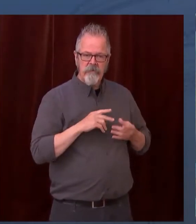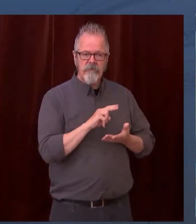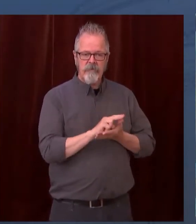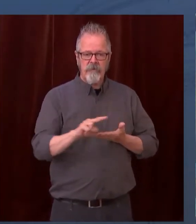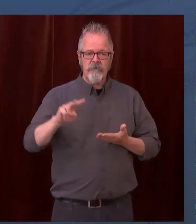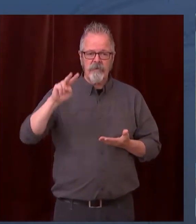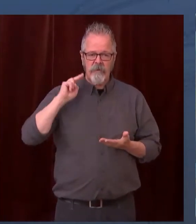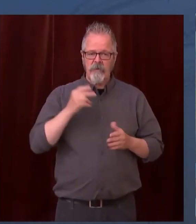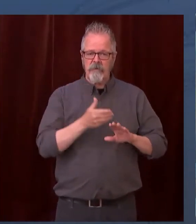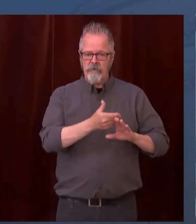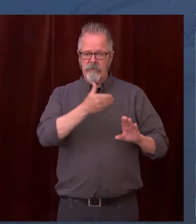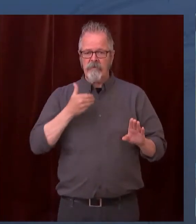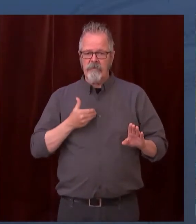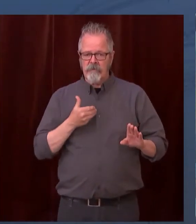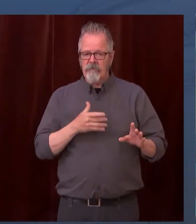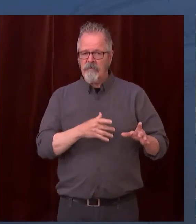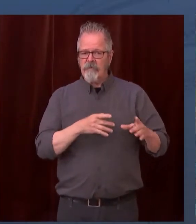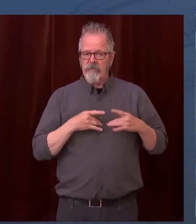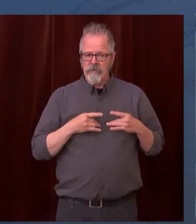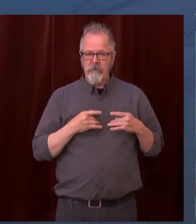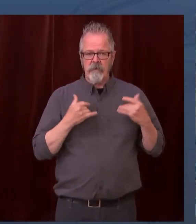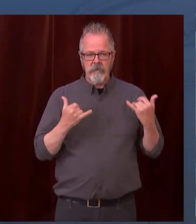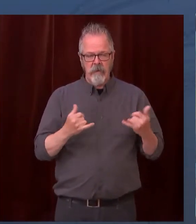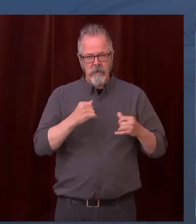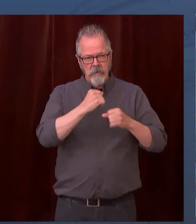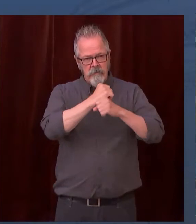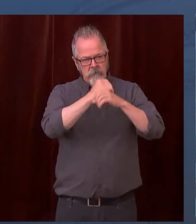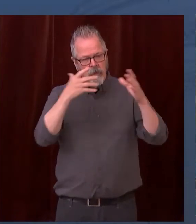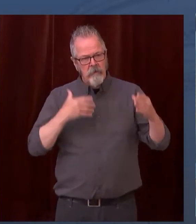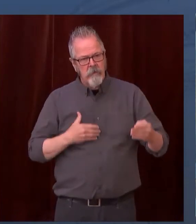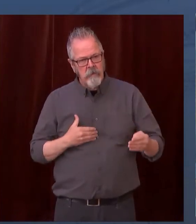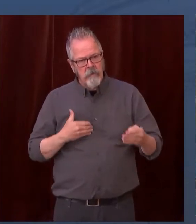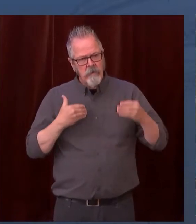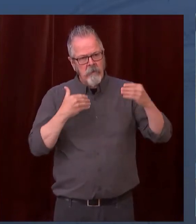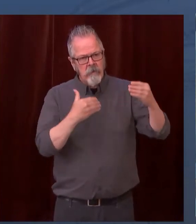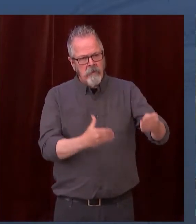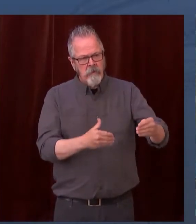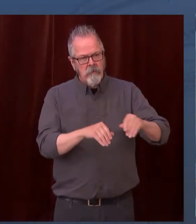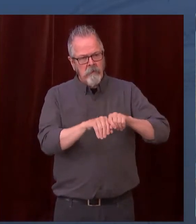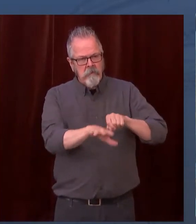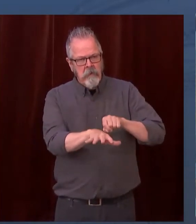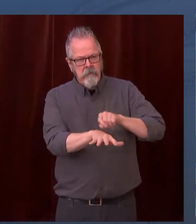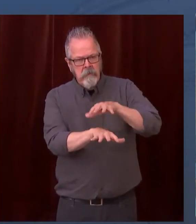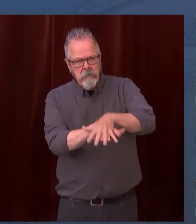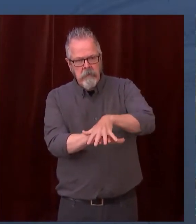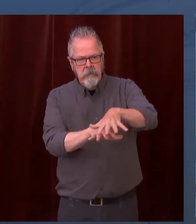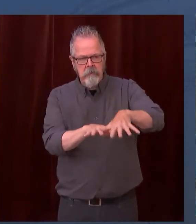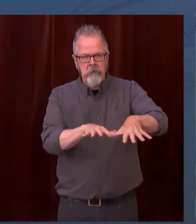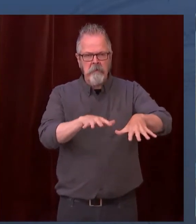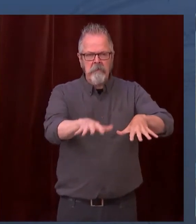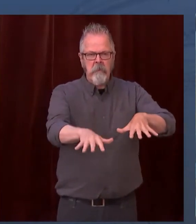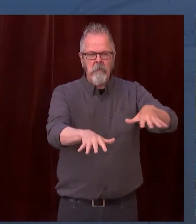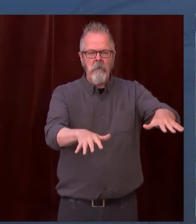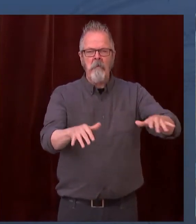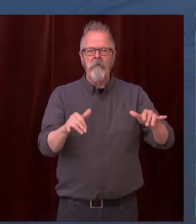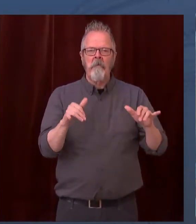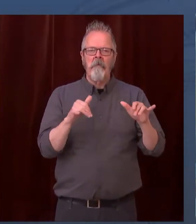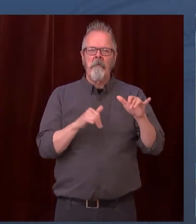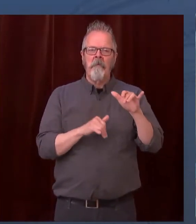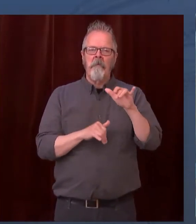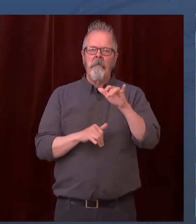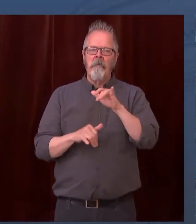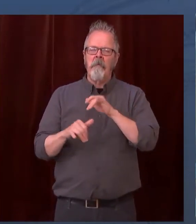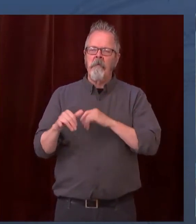hospitals today, although as the governor said, there are hospitals that are actually very stressed in the state, we can't wait until